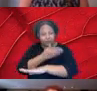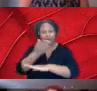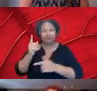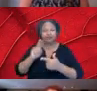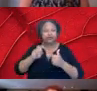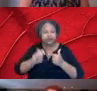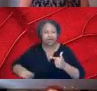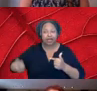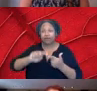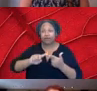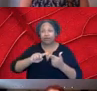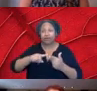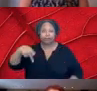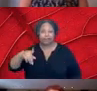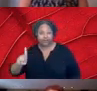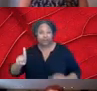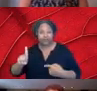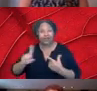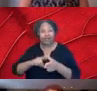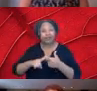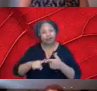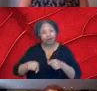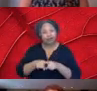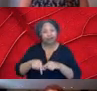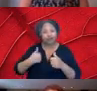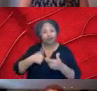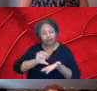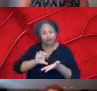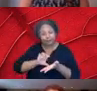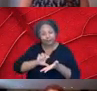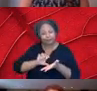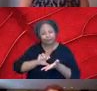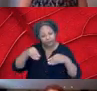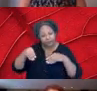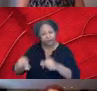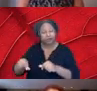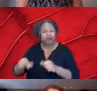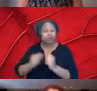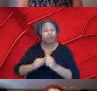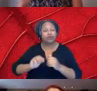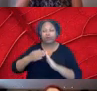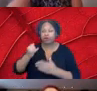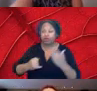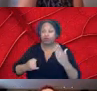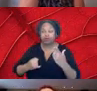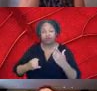development, and then funneling it back into some more community arts initiatives. So there are plans to be